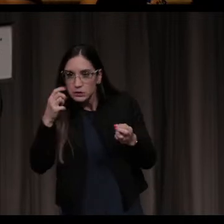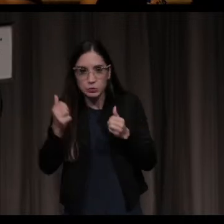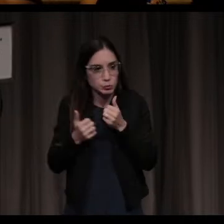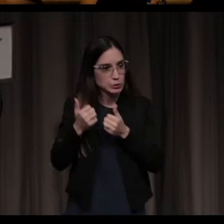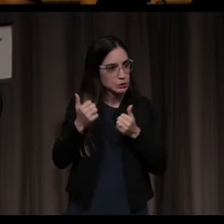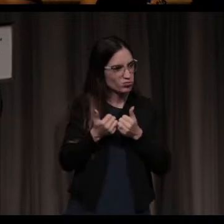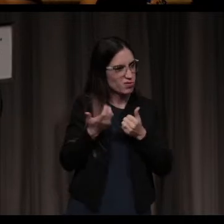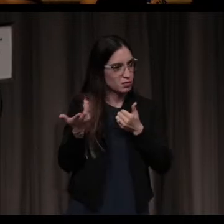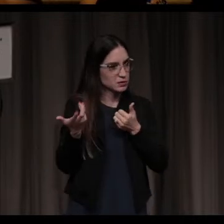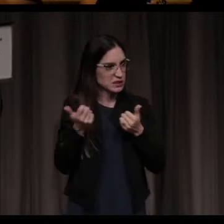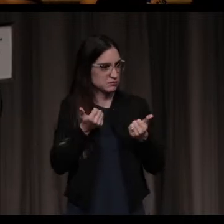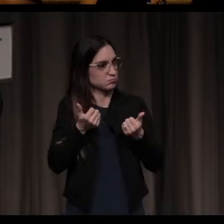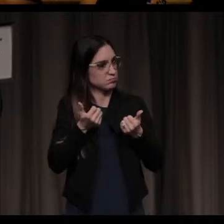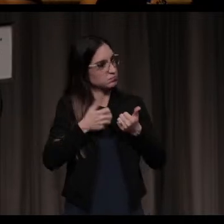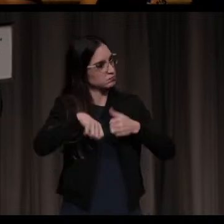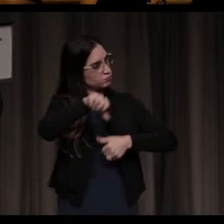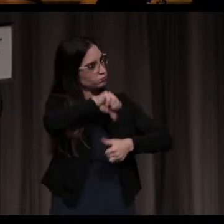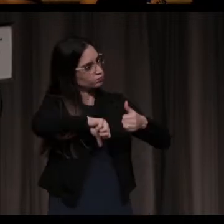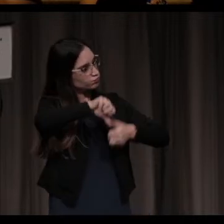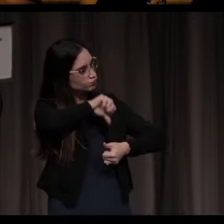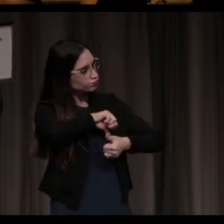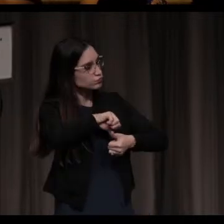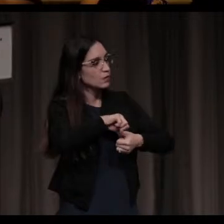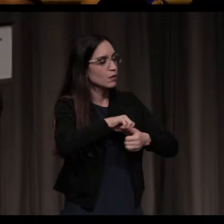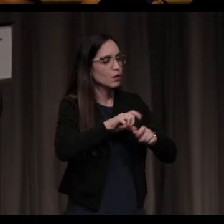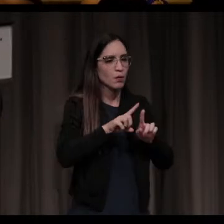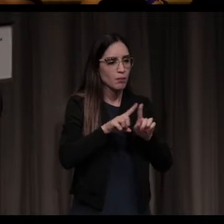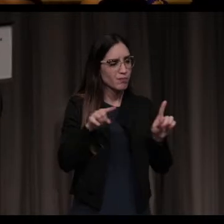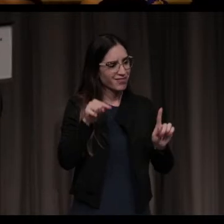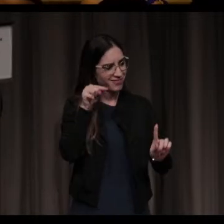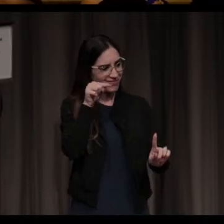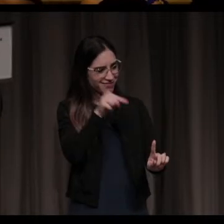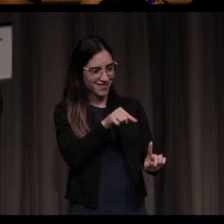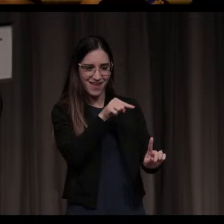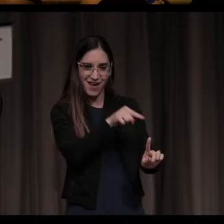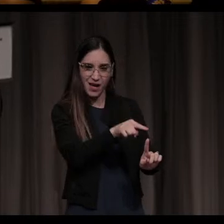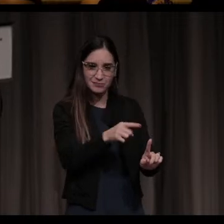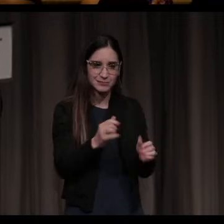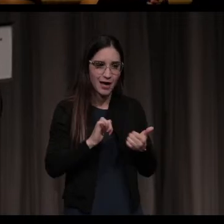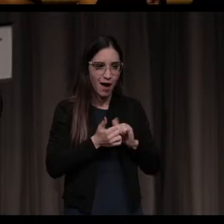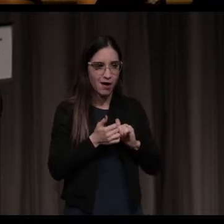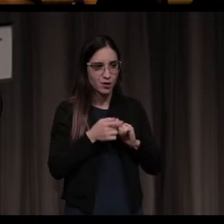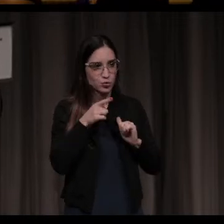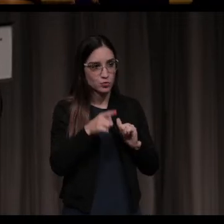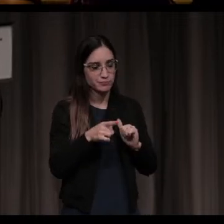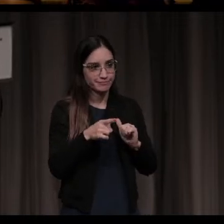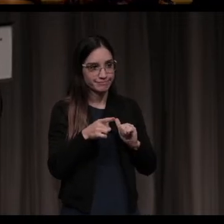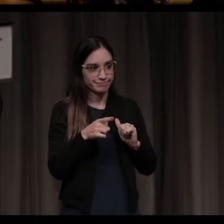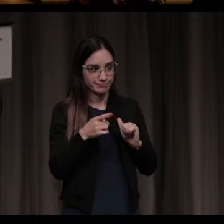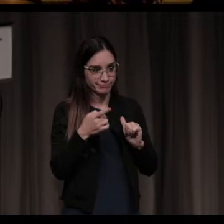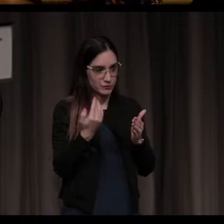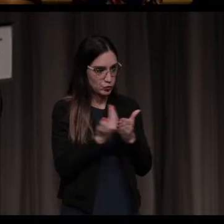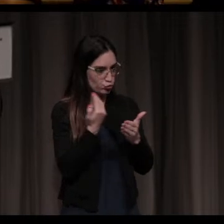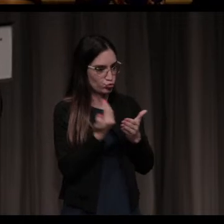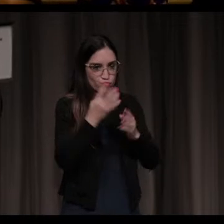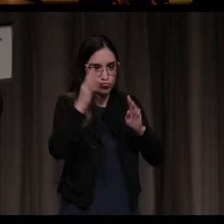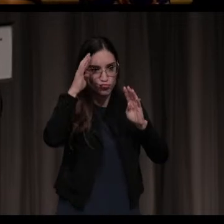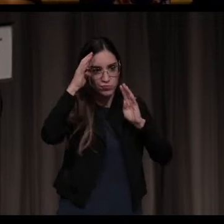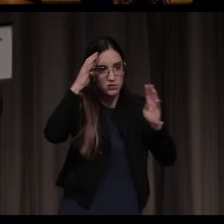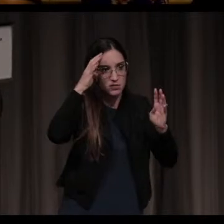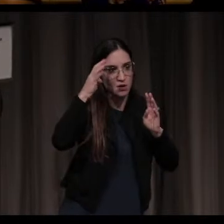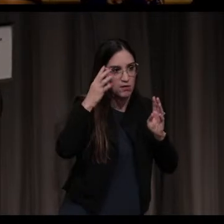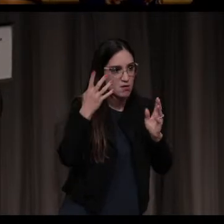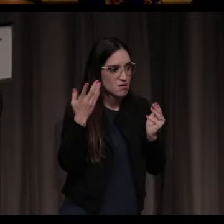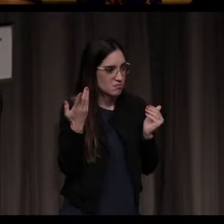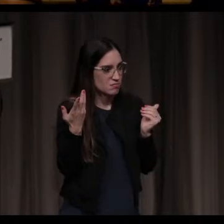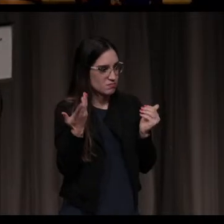that people share with one another. But in this context of like creating something new, which is what Dante